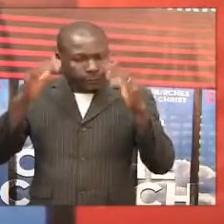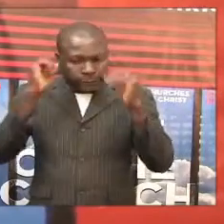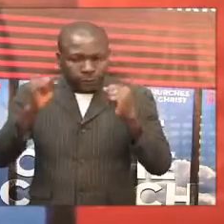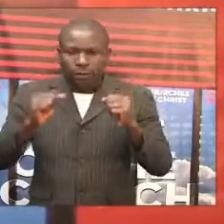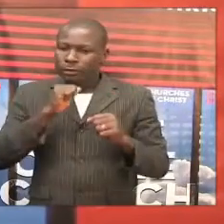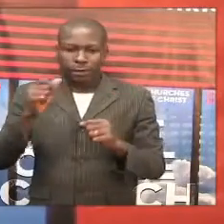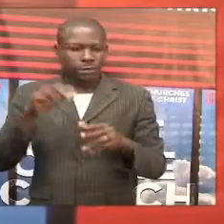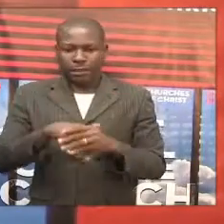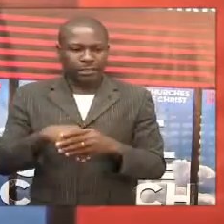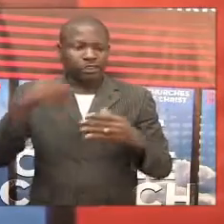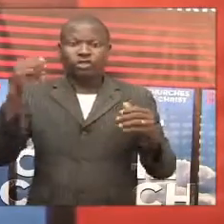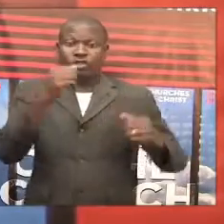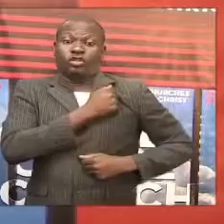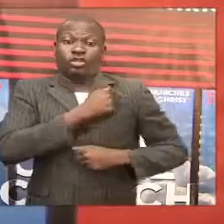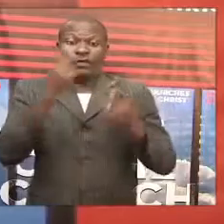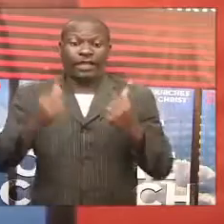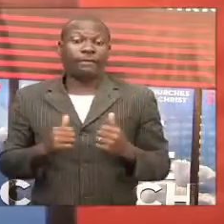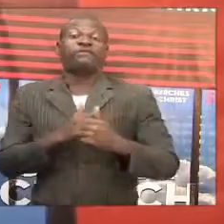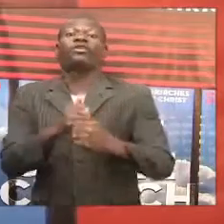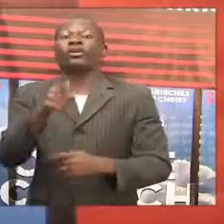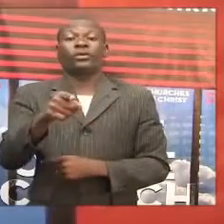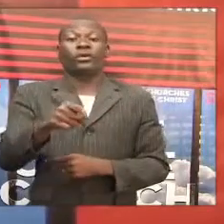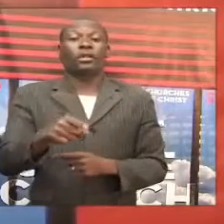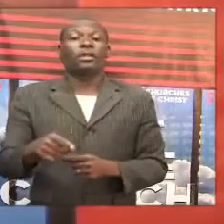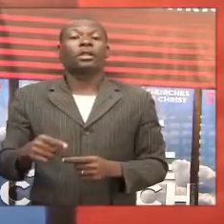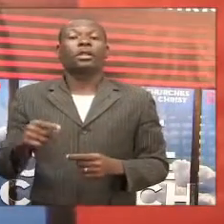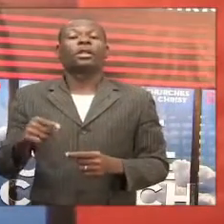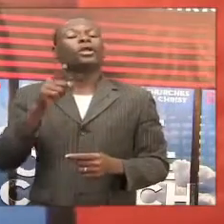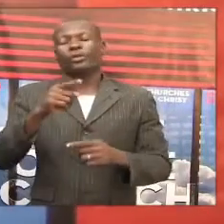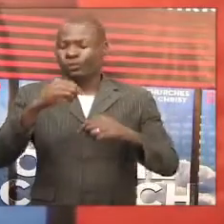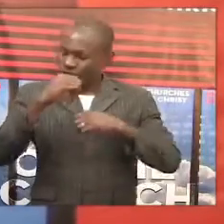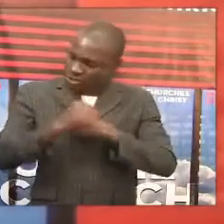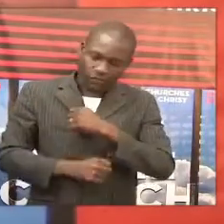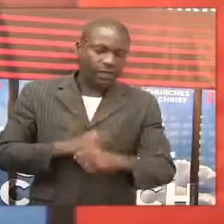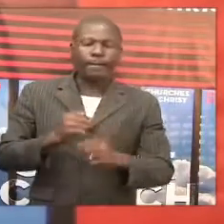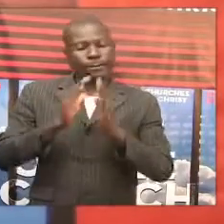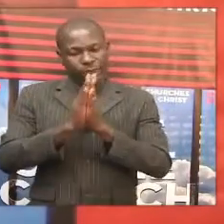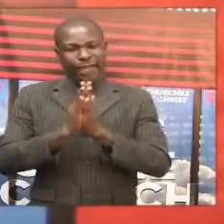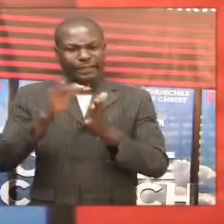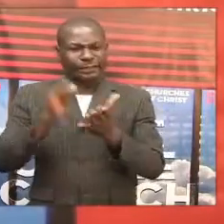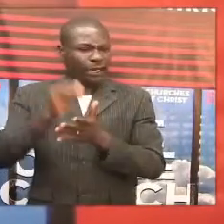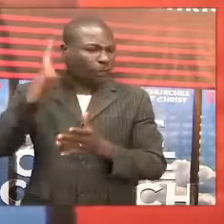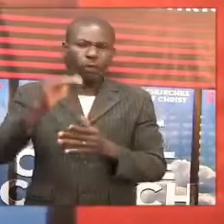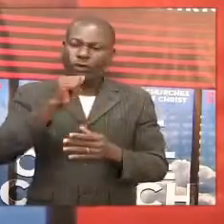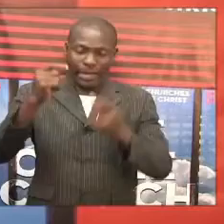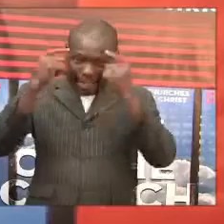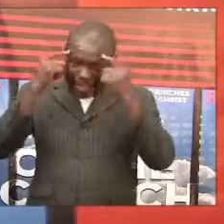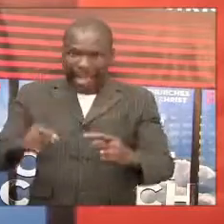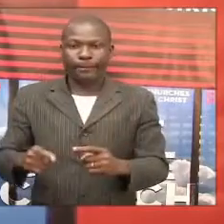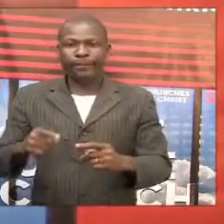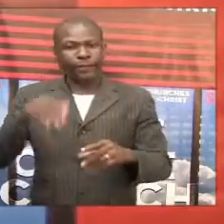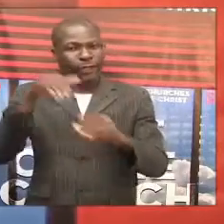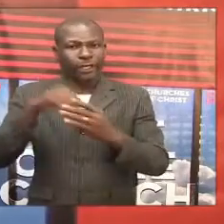wachi a wo wa ho yehia mpa ntimo mpa ye sɛ saa sɛm no the invasion of Jerusalem no